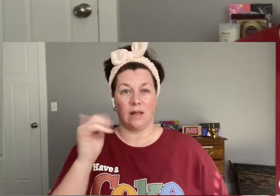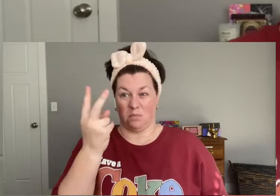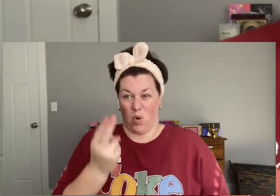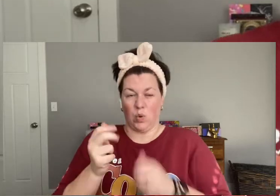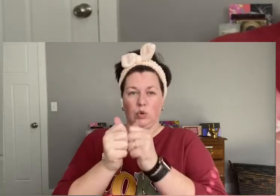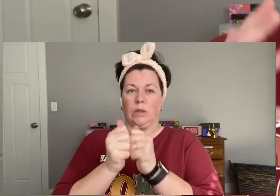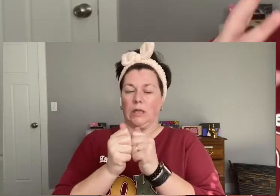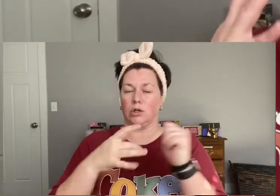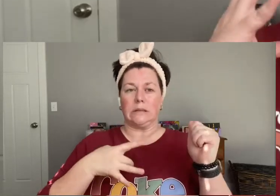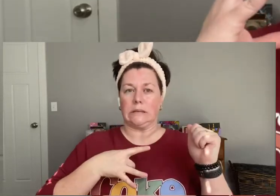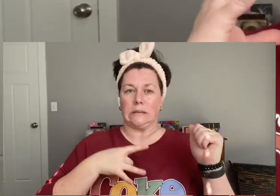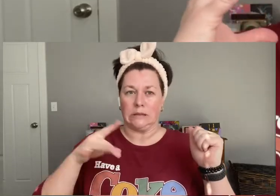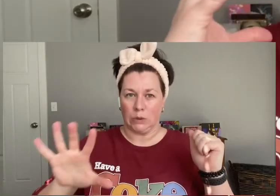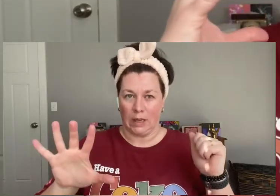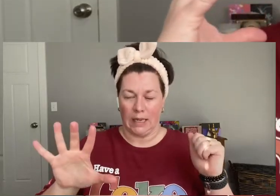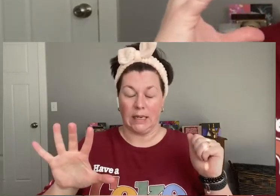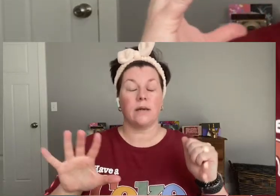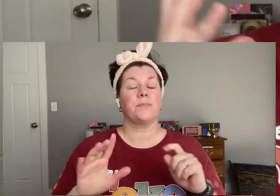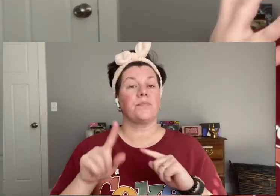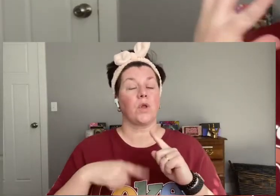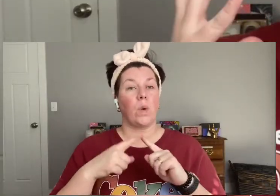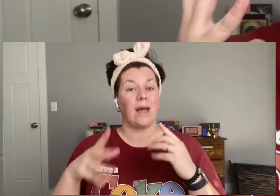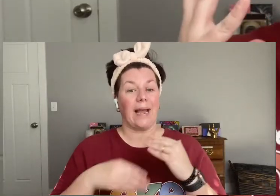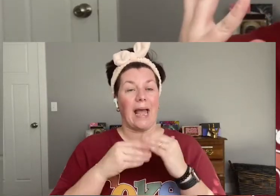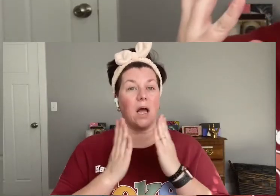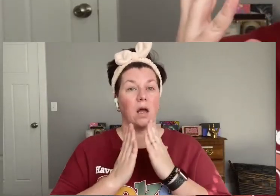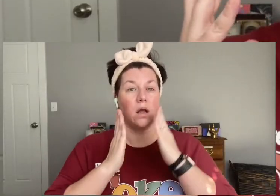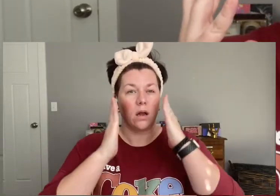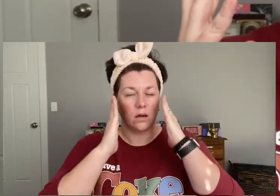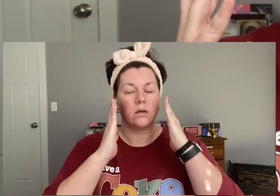good. But basically it was an obvious